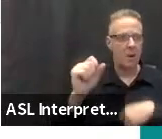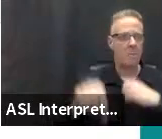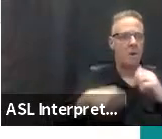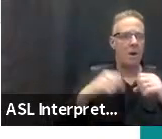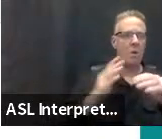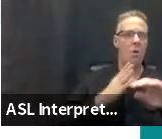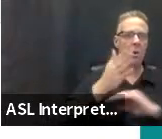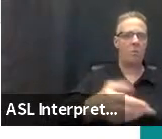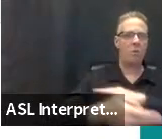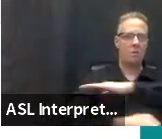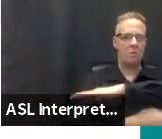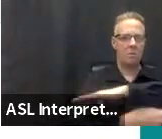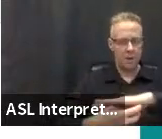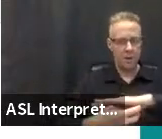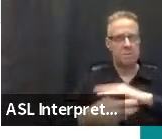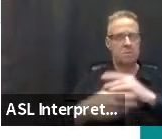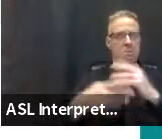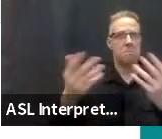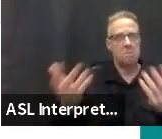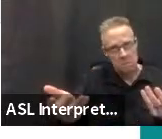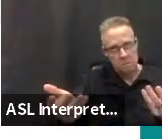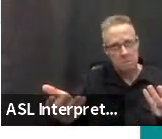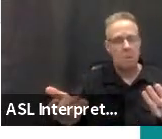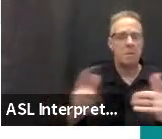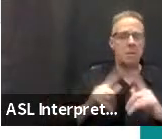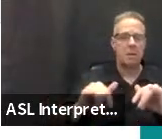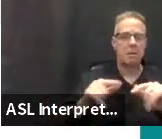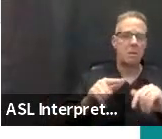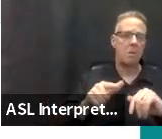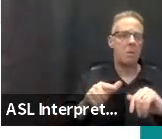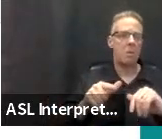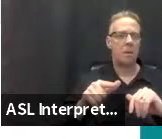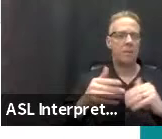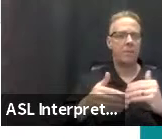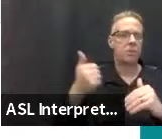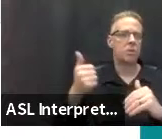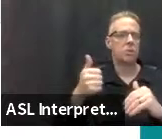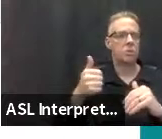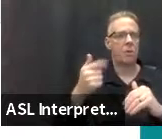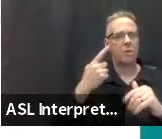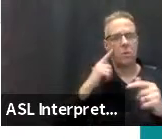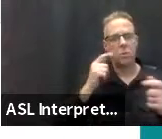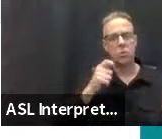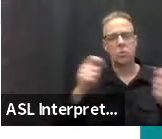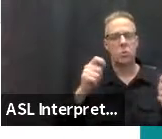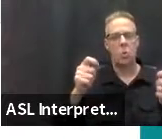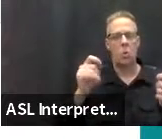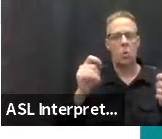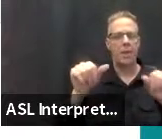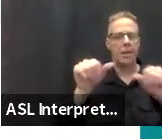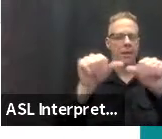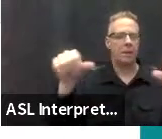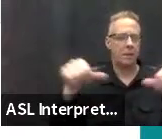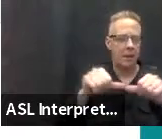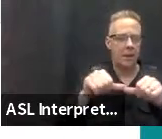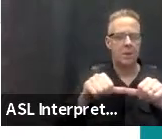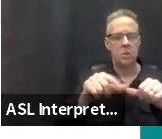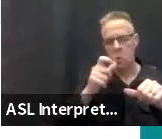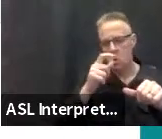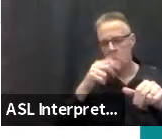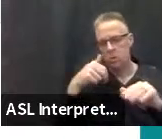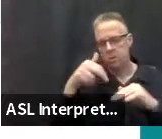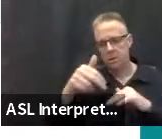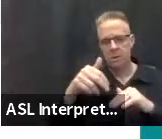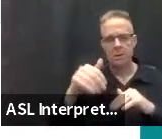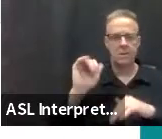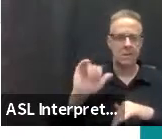the bridge, but also perhaps a little bit easier to, kind of control the space and monitor it,